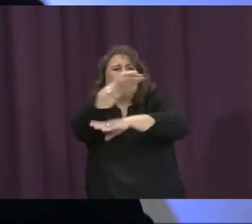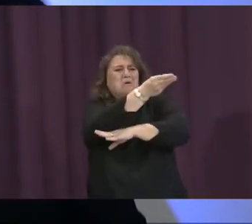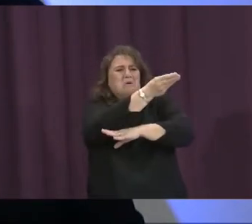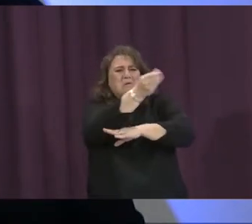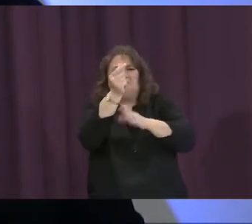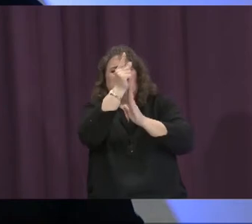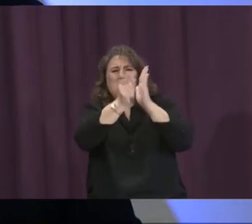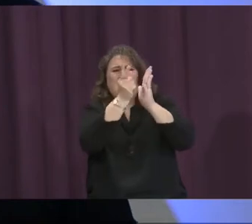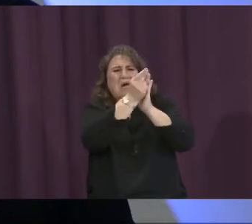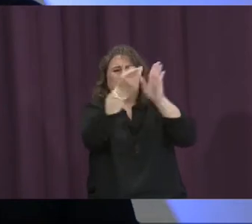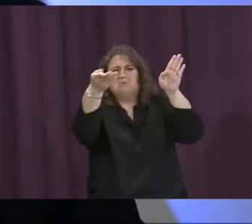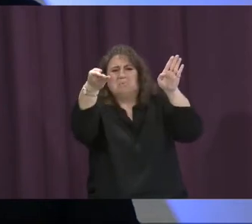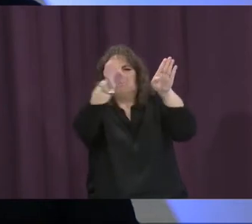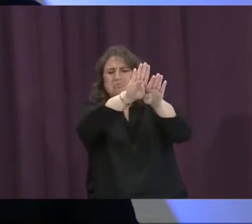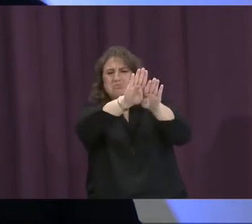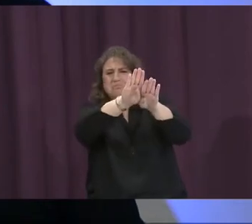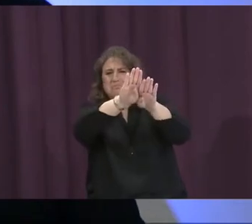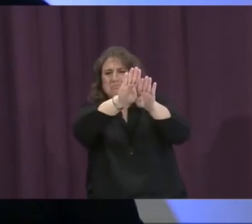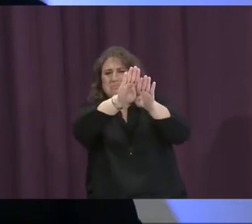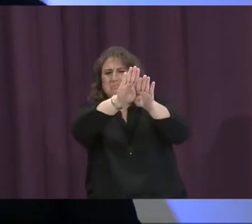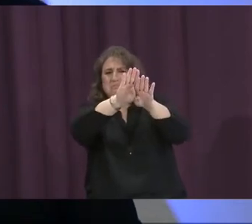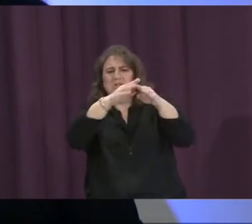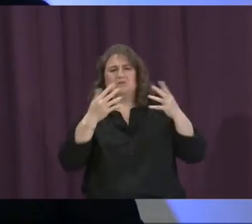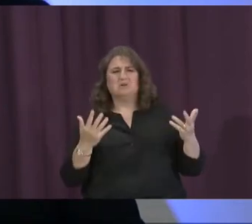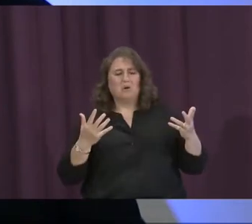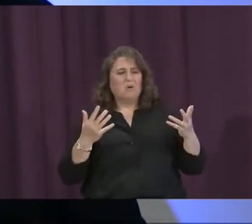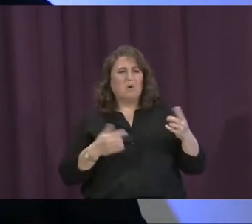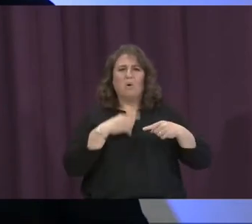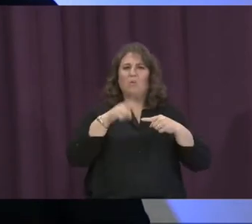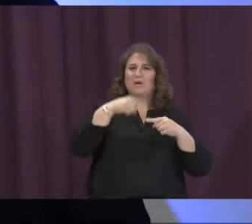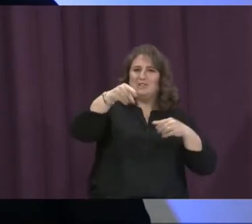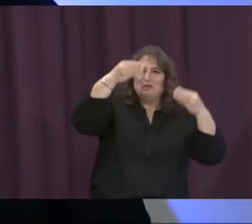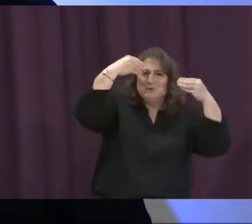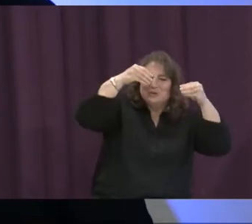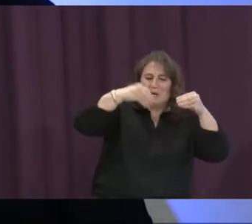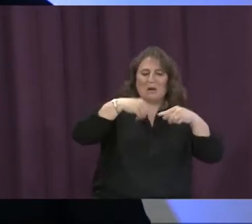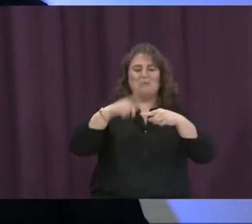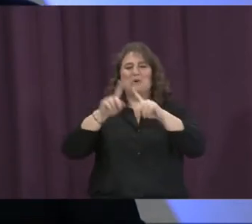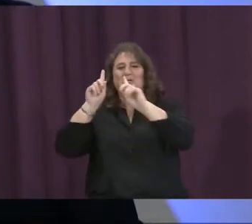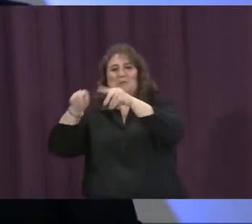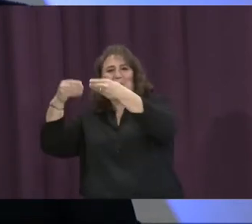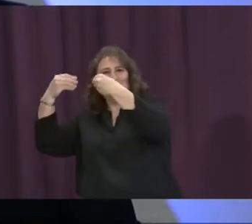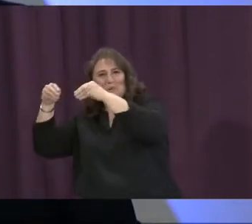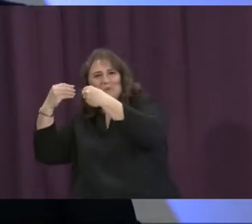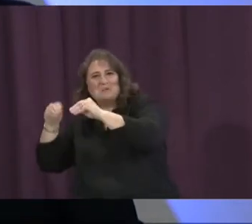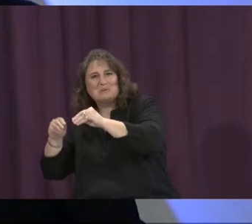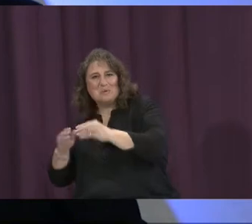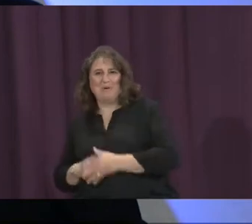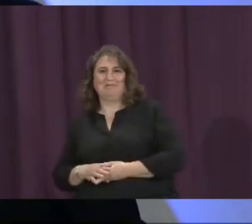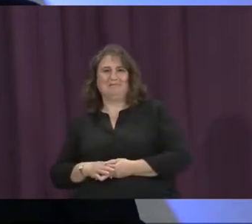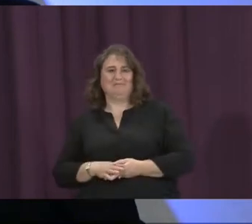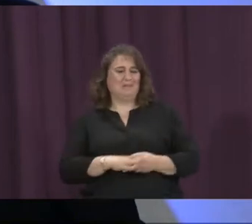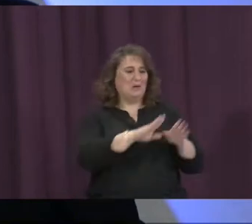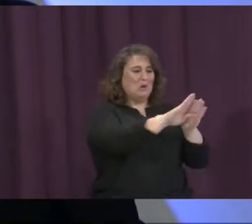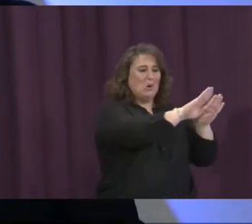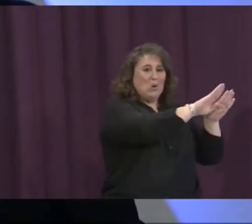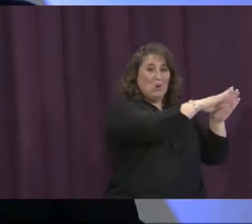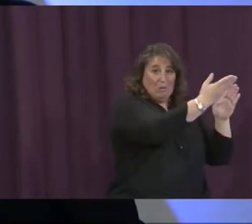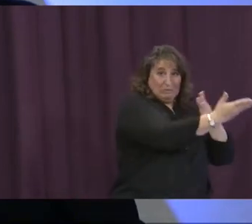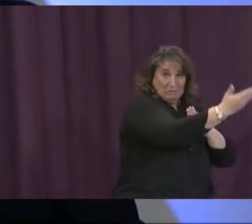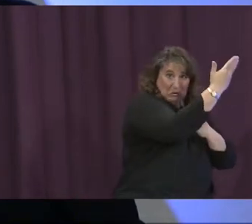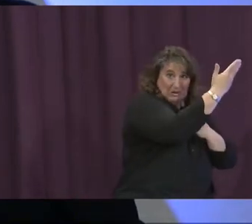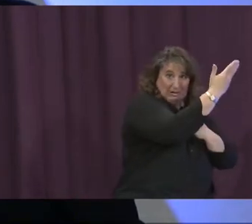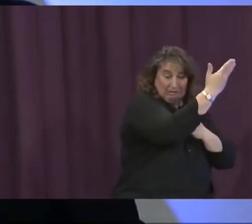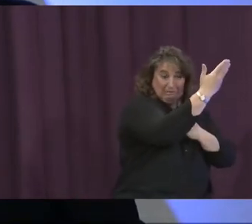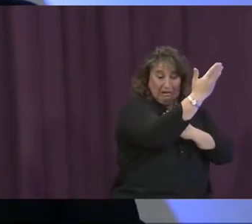everything opened up again. So, you know, no one did any shopping or going out to the store during that time. So, um, all those